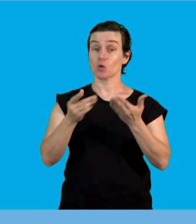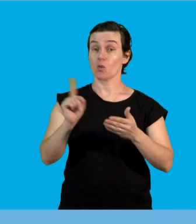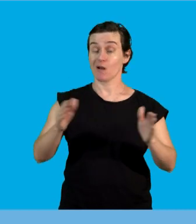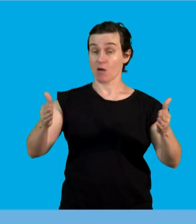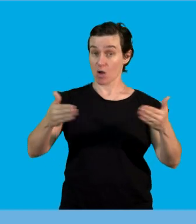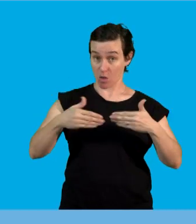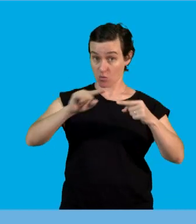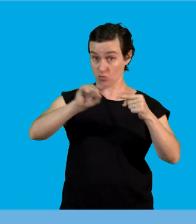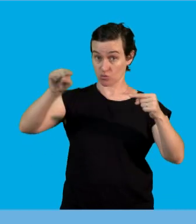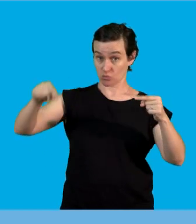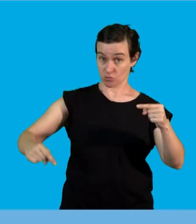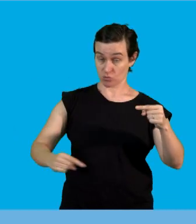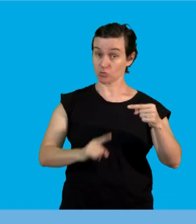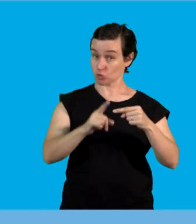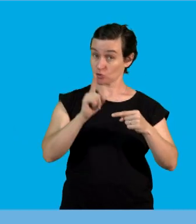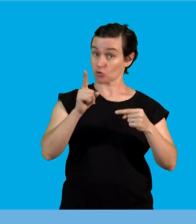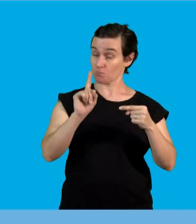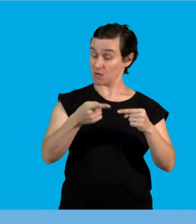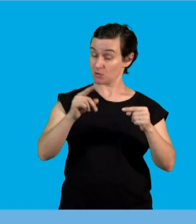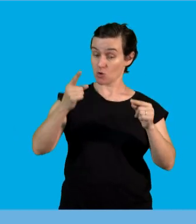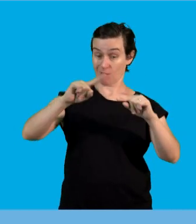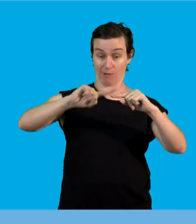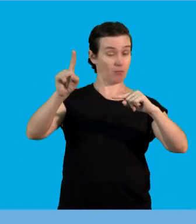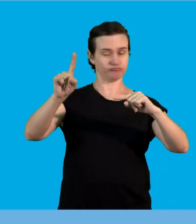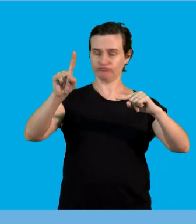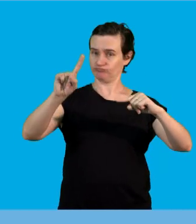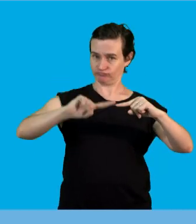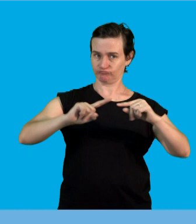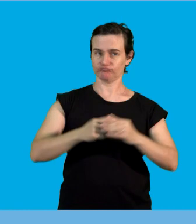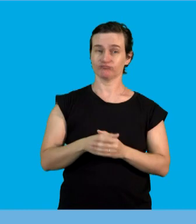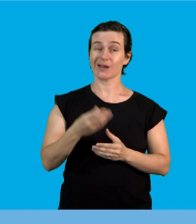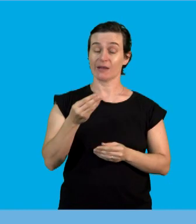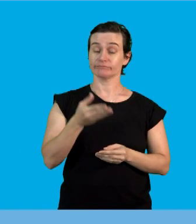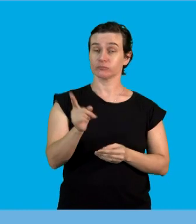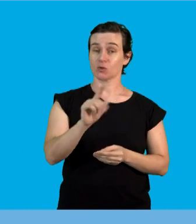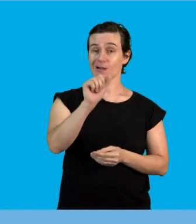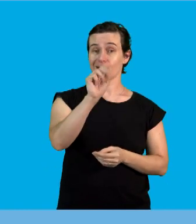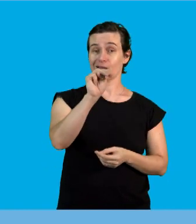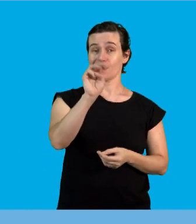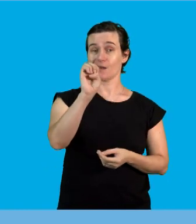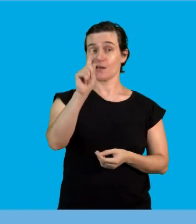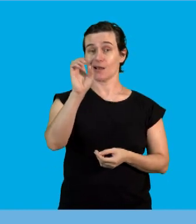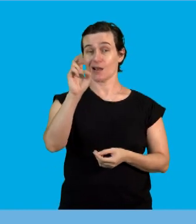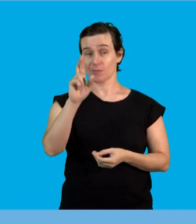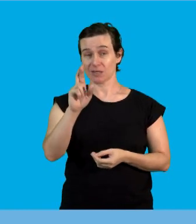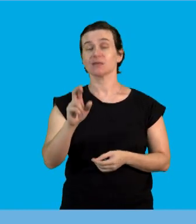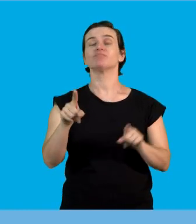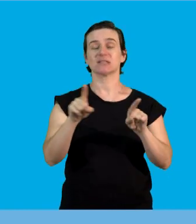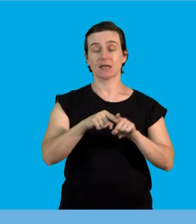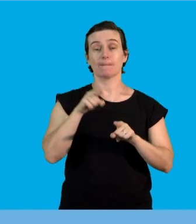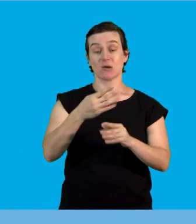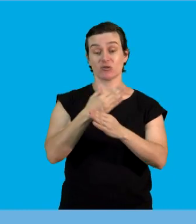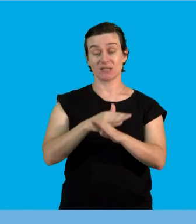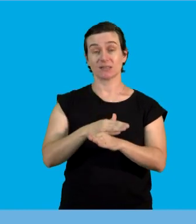going to be showing a closed circuit, so there must be a closed switch, that has an ammeter and also a